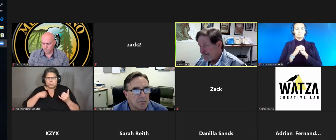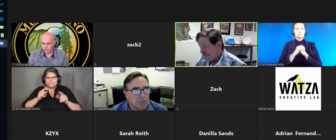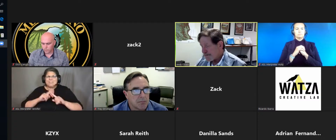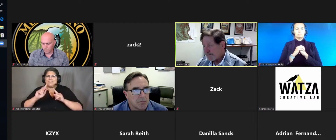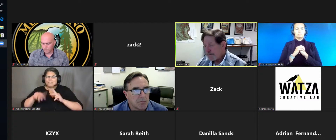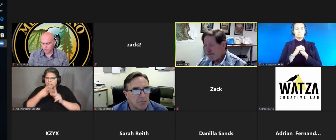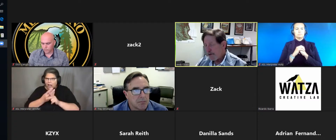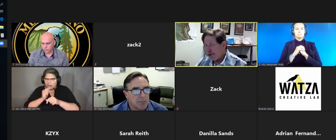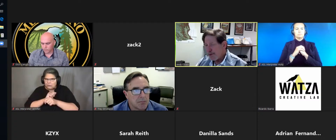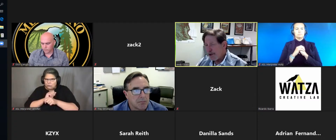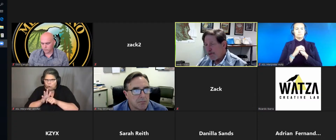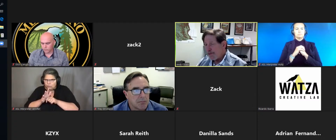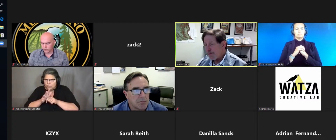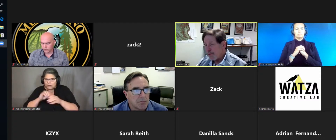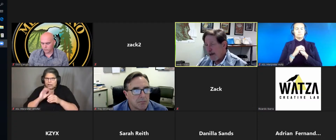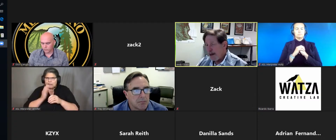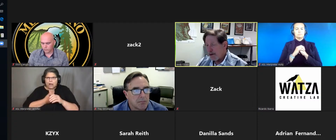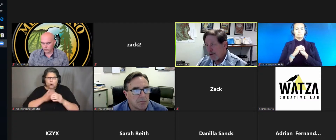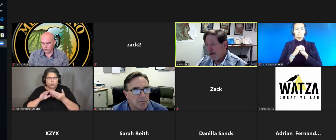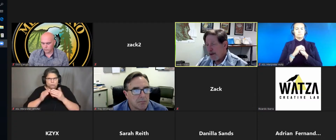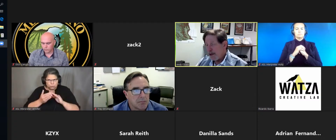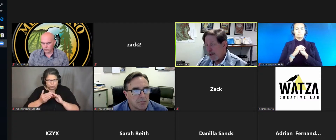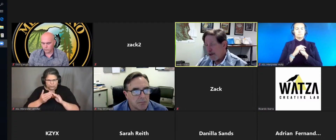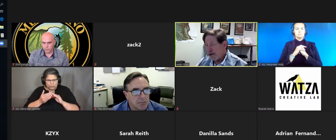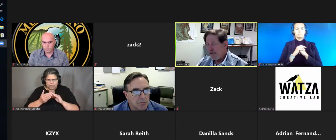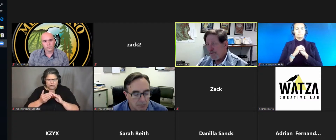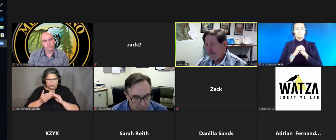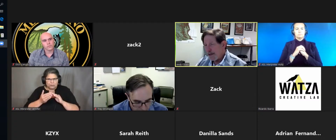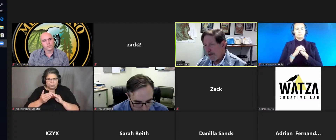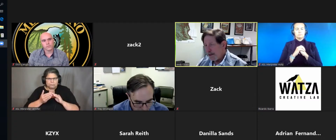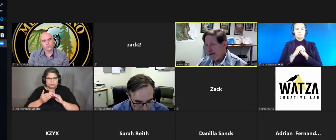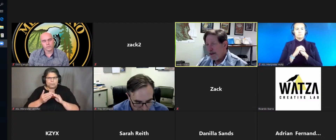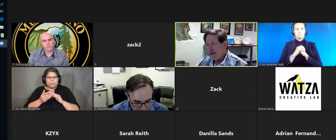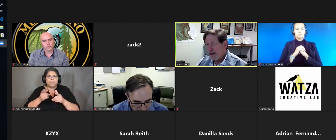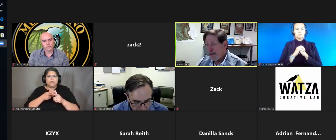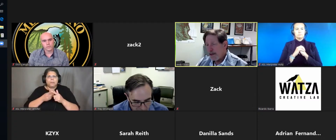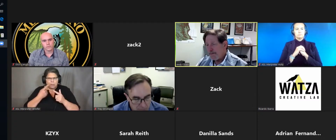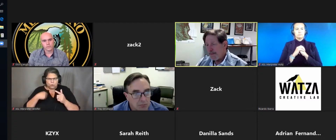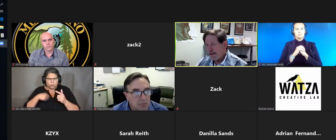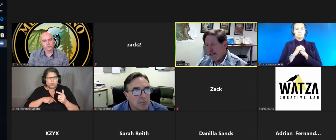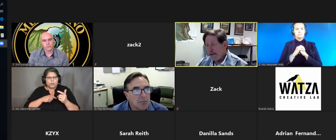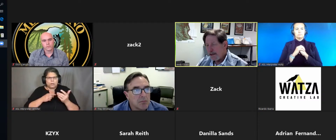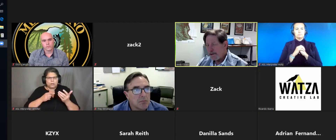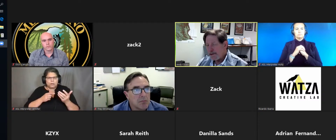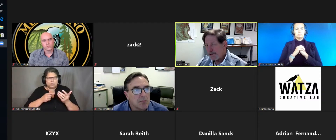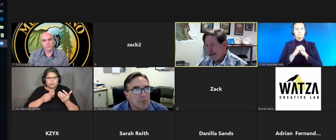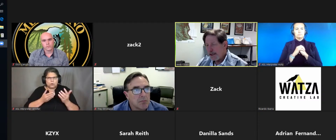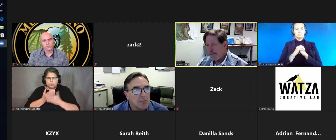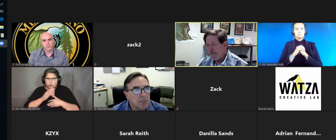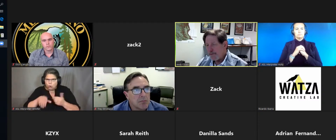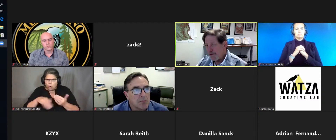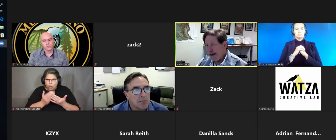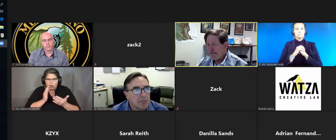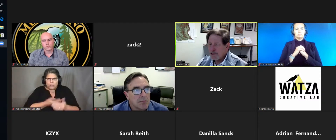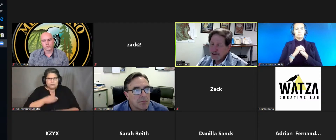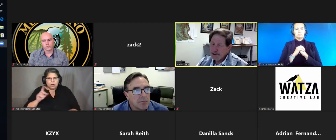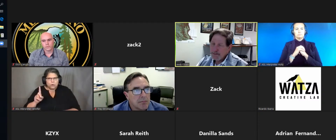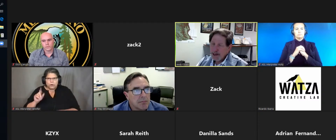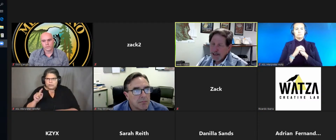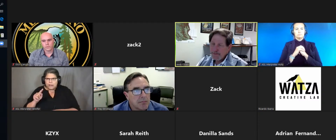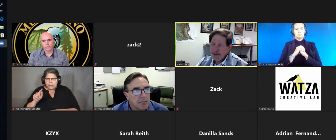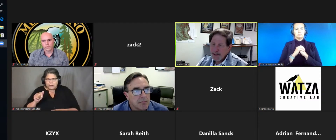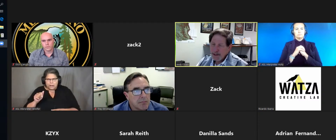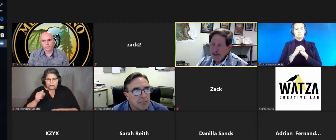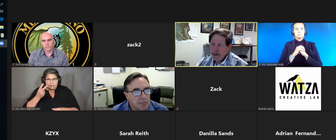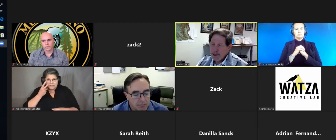community is we go through our COVID-ready data to see if that person